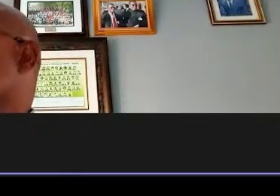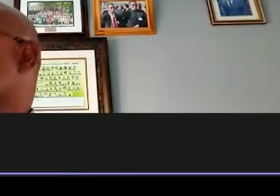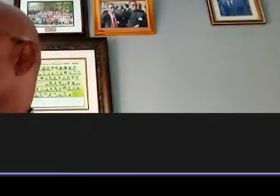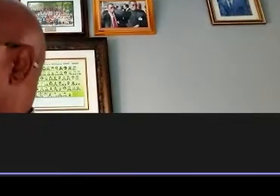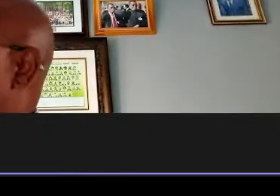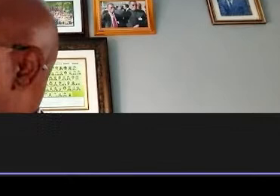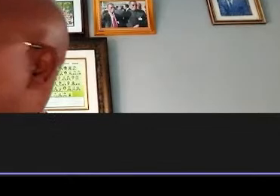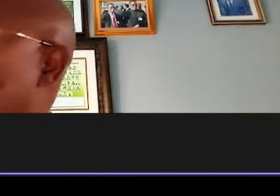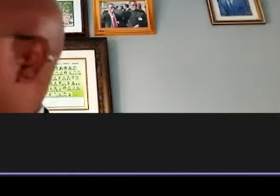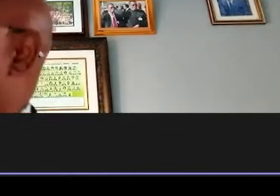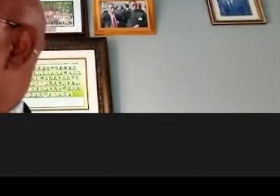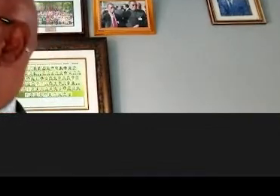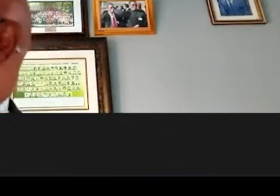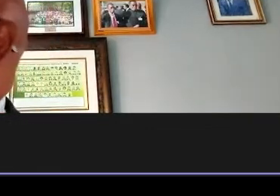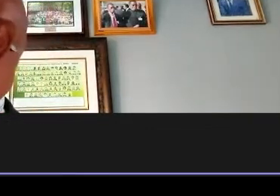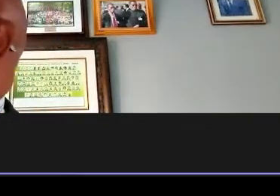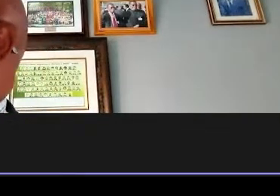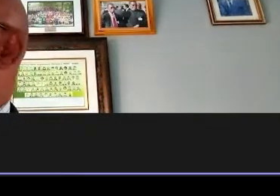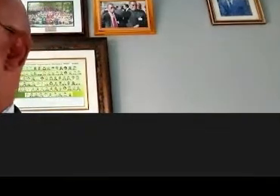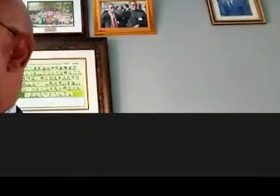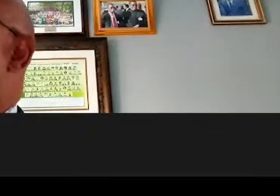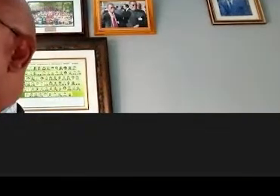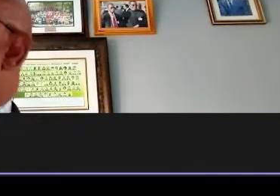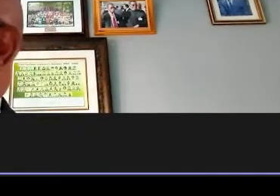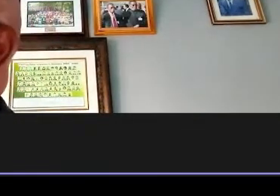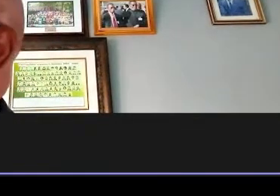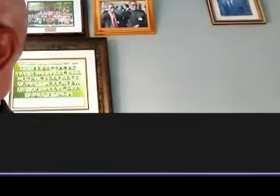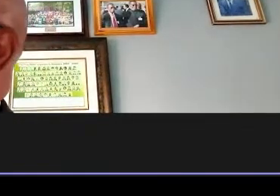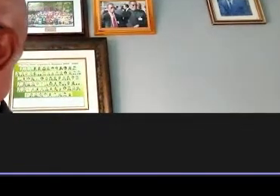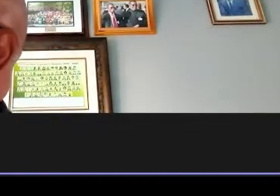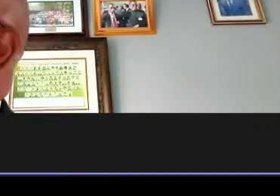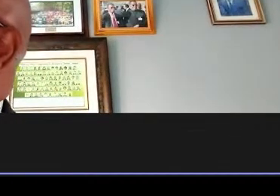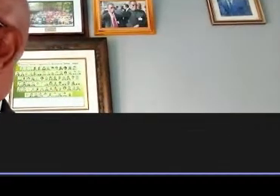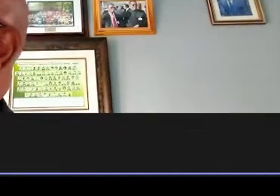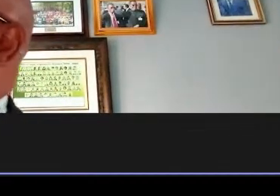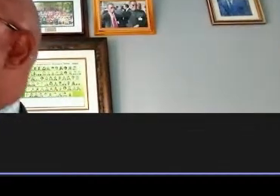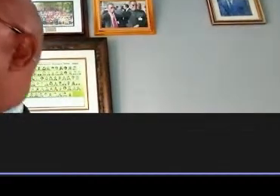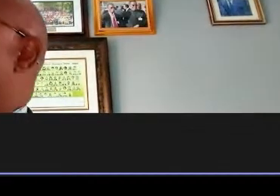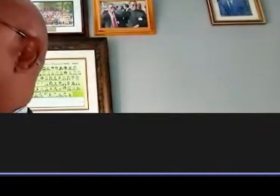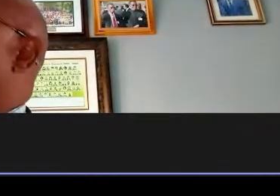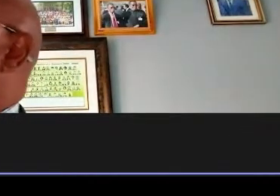and Honorable Members, the largest part of the